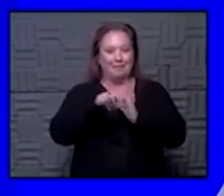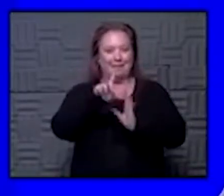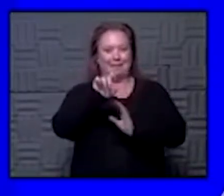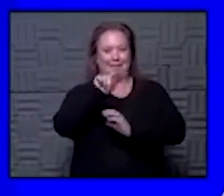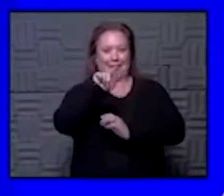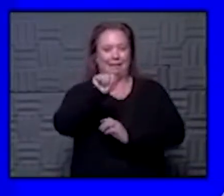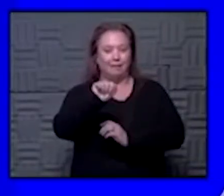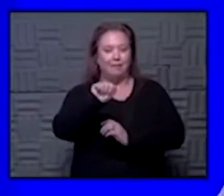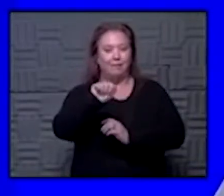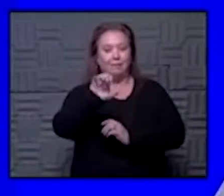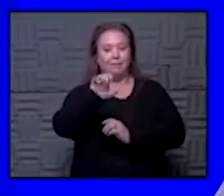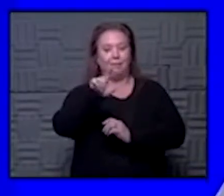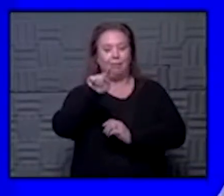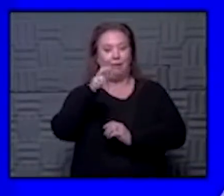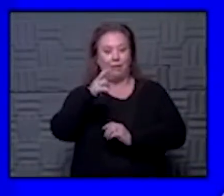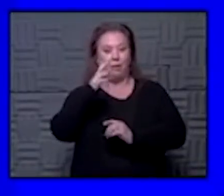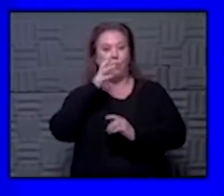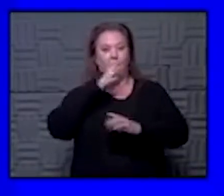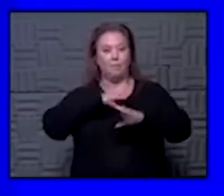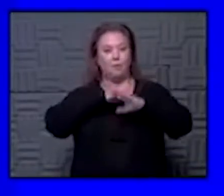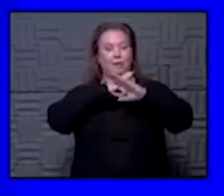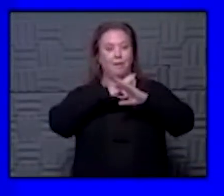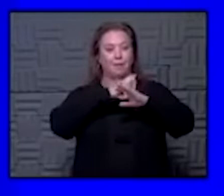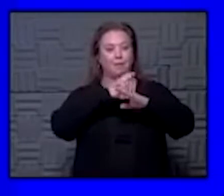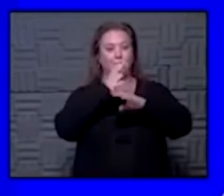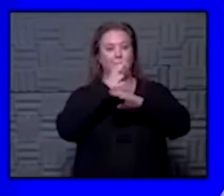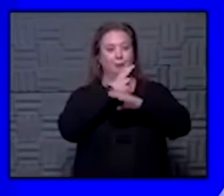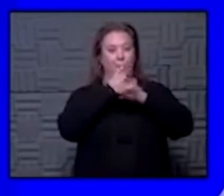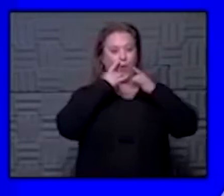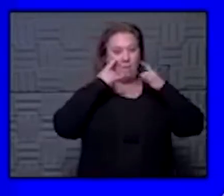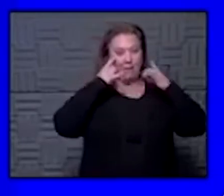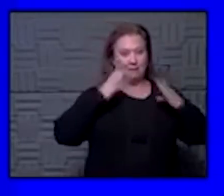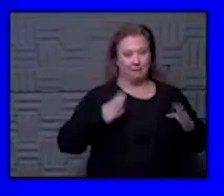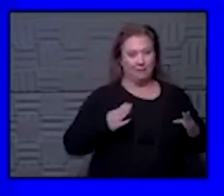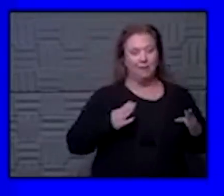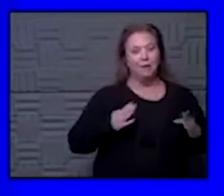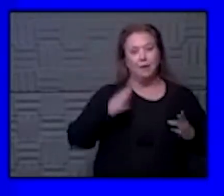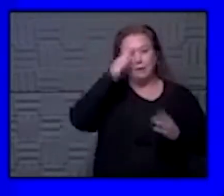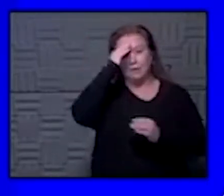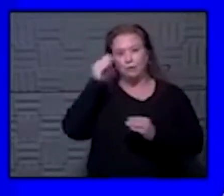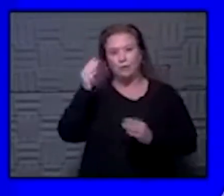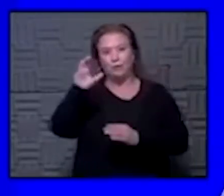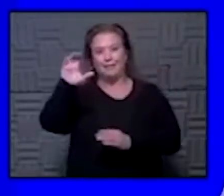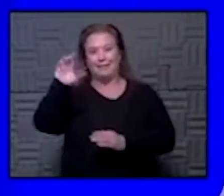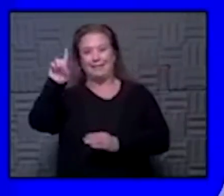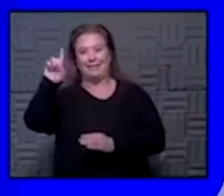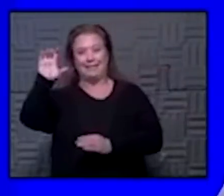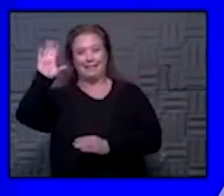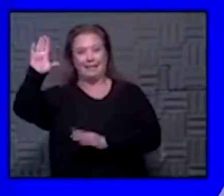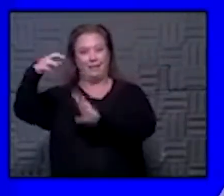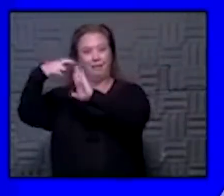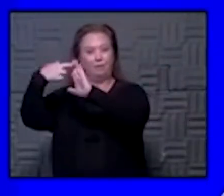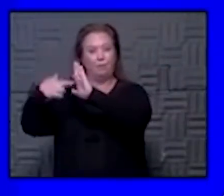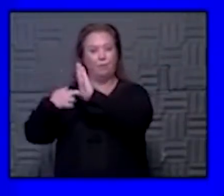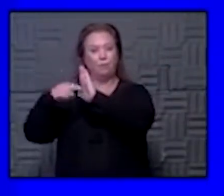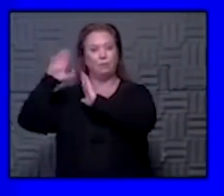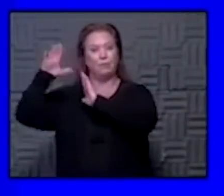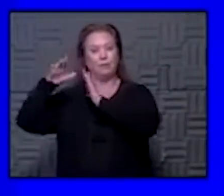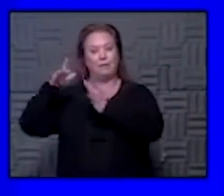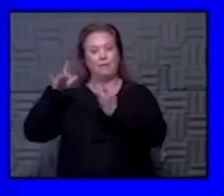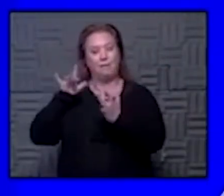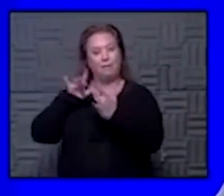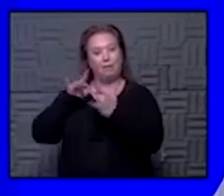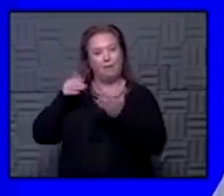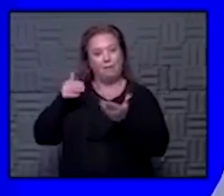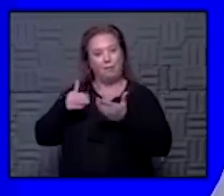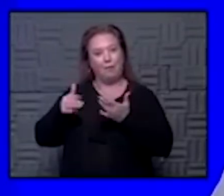cloth masks will protect the wearer from getting the infection. Now, it should be noted that under the CDC guidance, as far as being a close